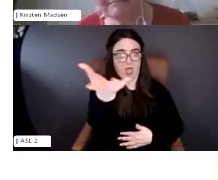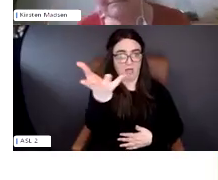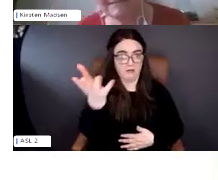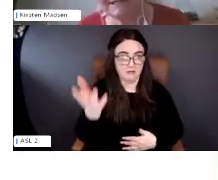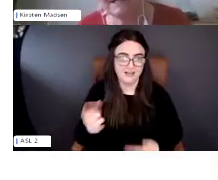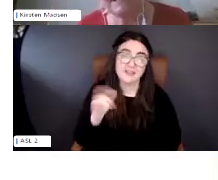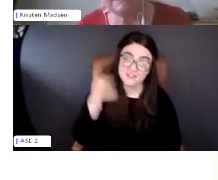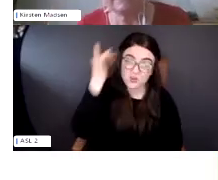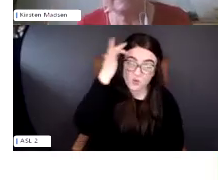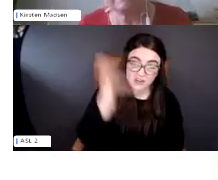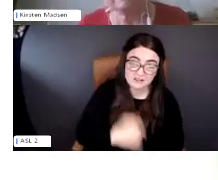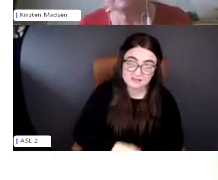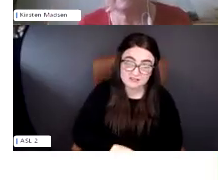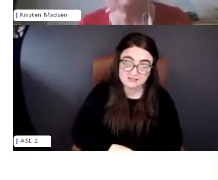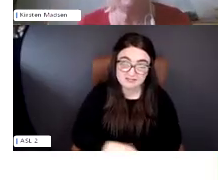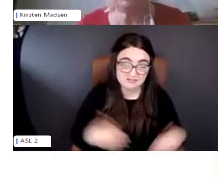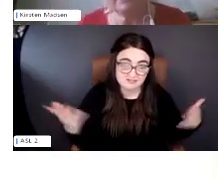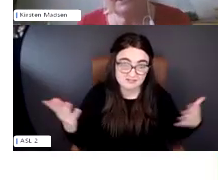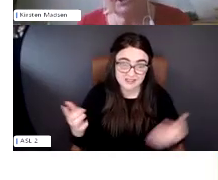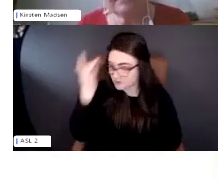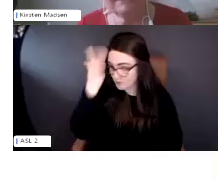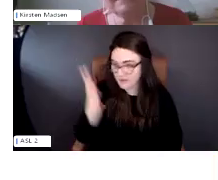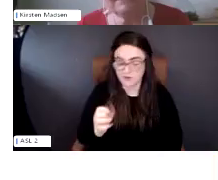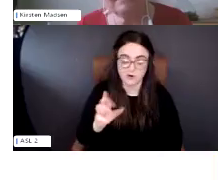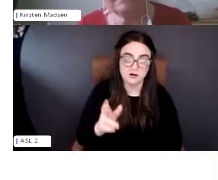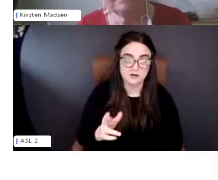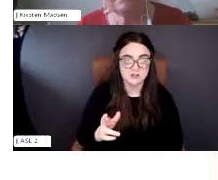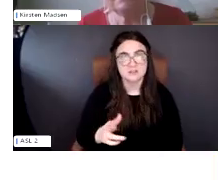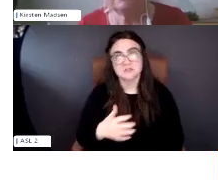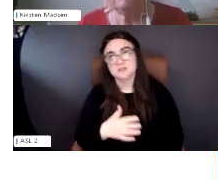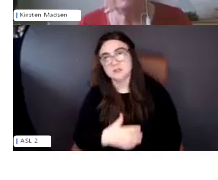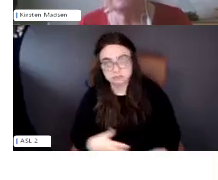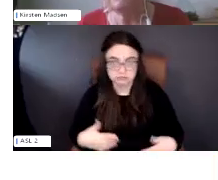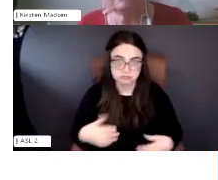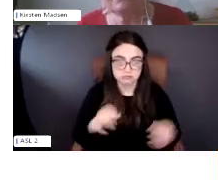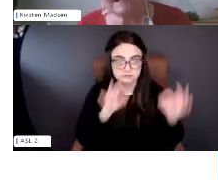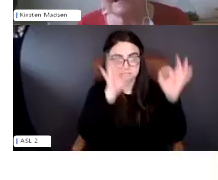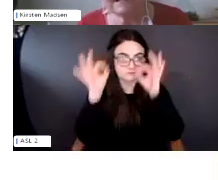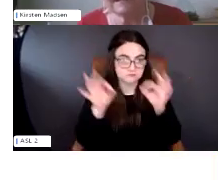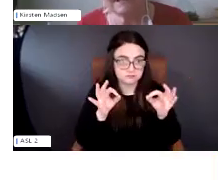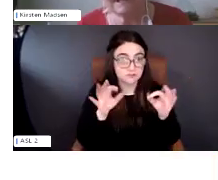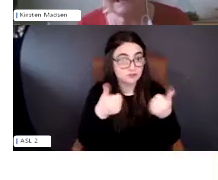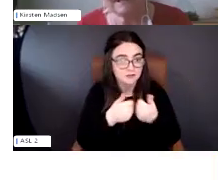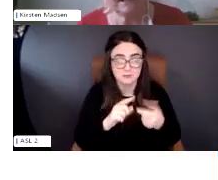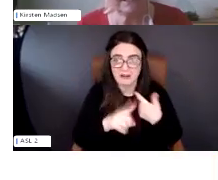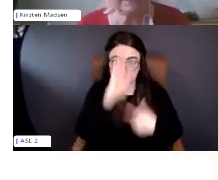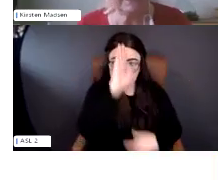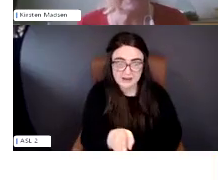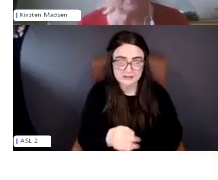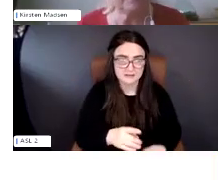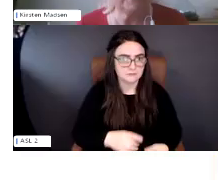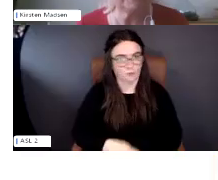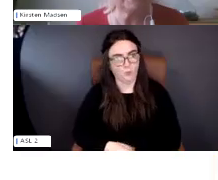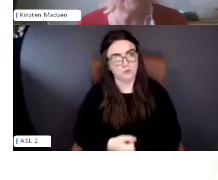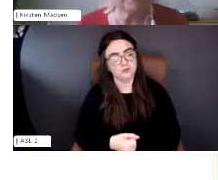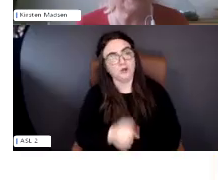annoying. And it may be challenging for people, but it's not directed at anybody. And it's